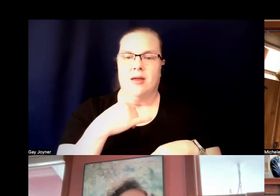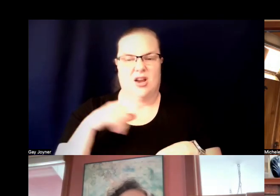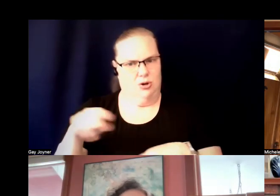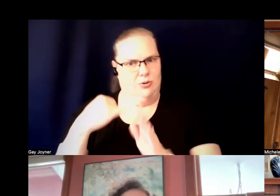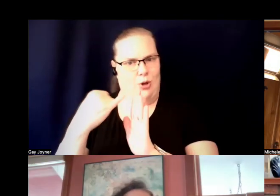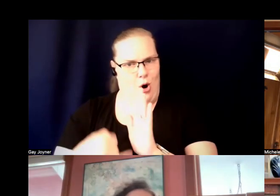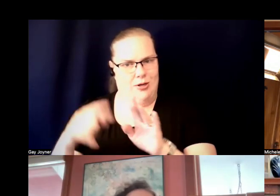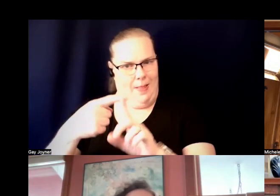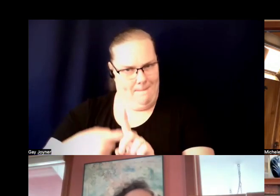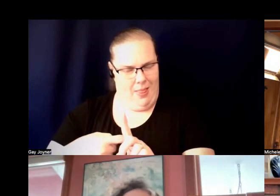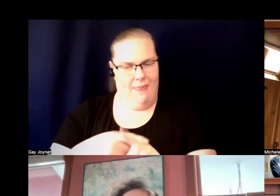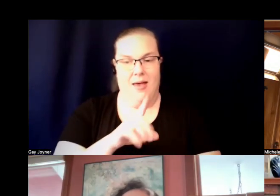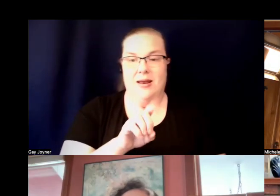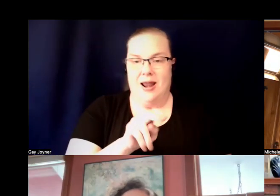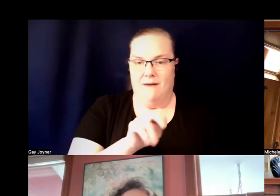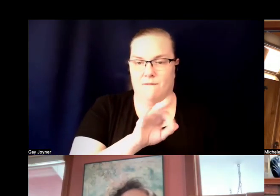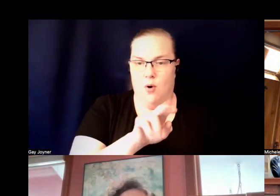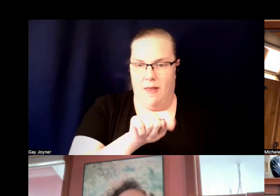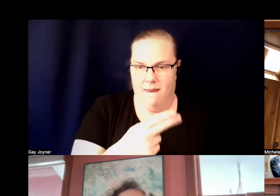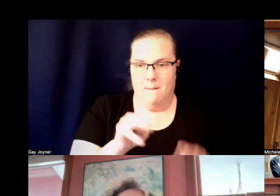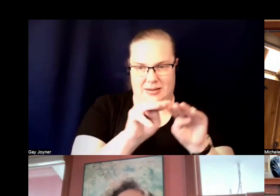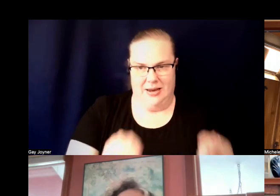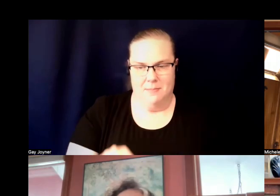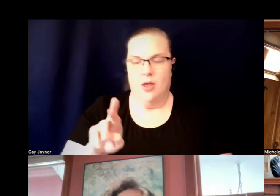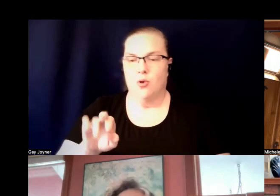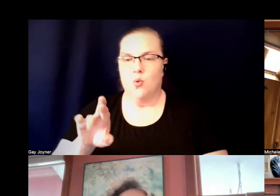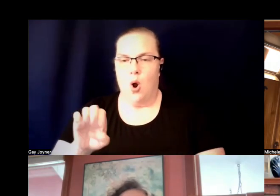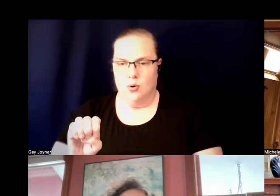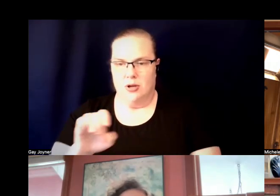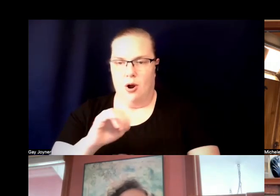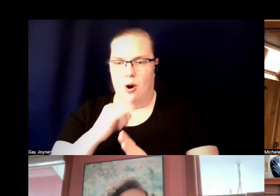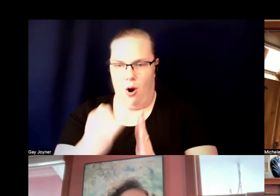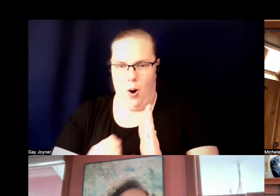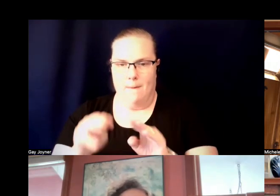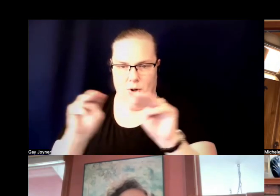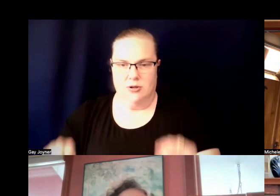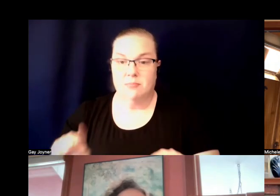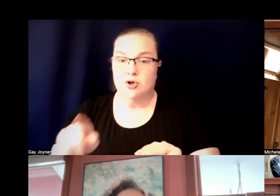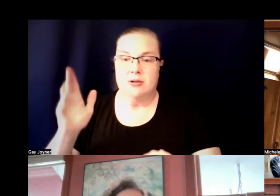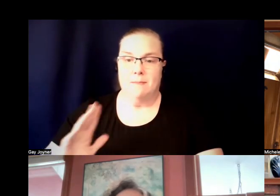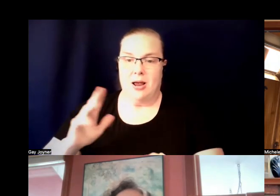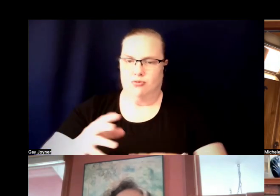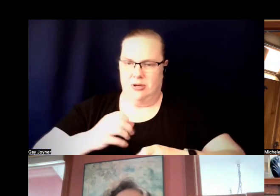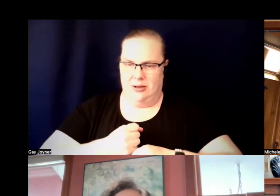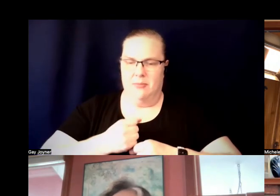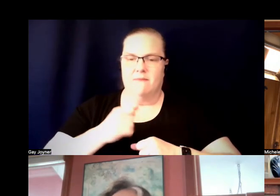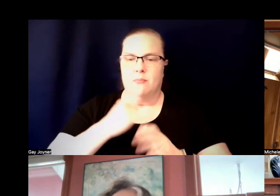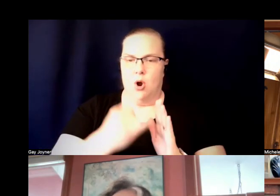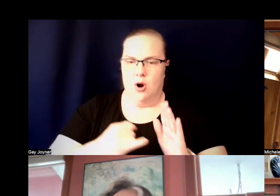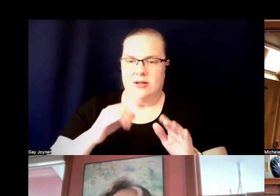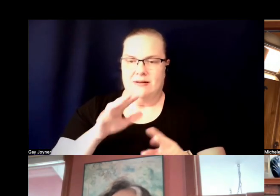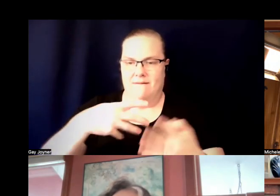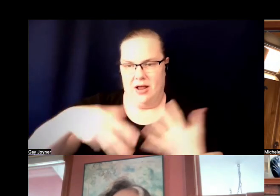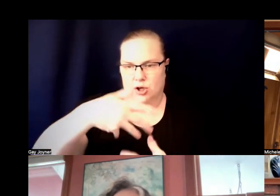Museum. Michele is a past recipient of an Artists Fellowship from the Massachusetts Council on the Arts and Humanities, now